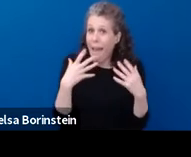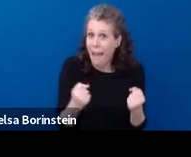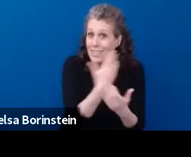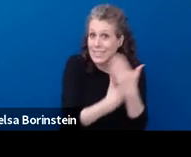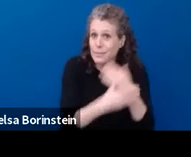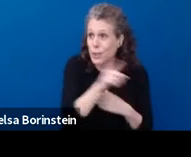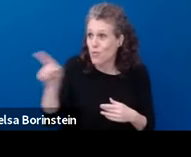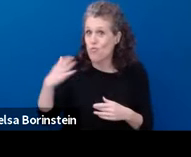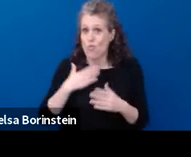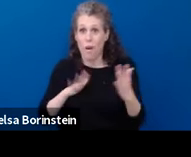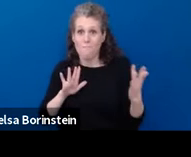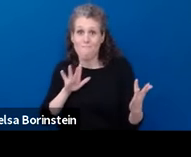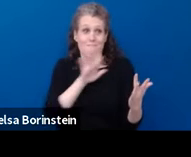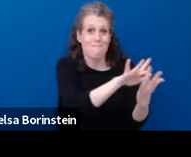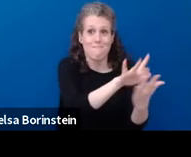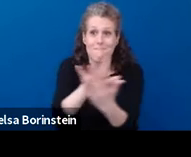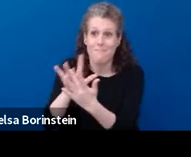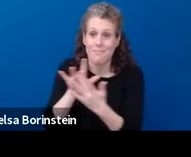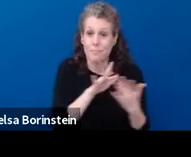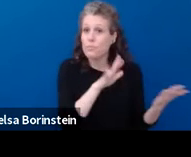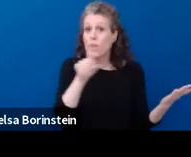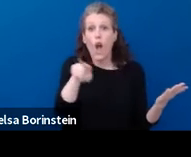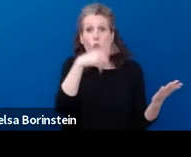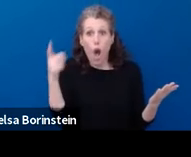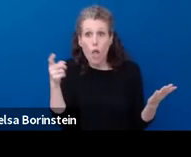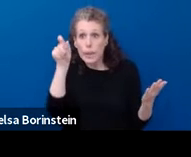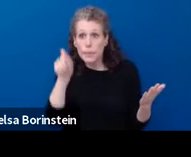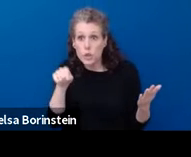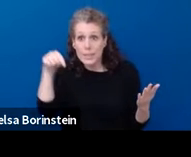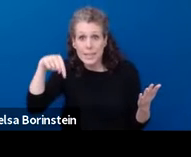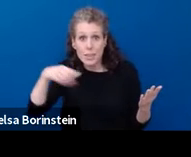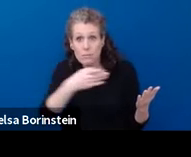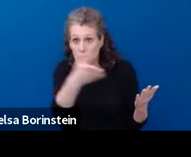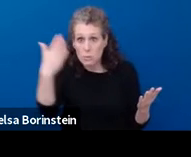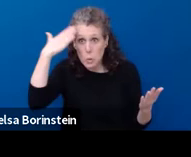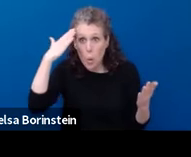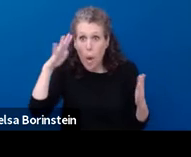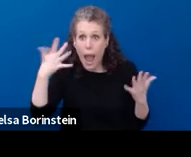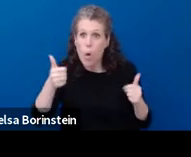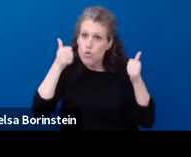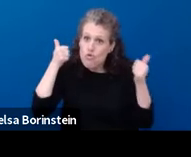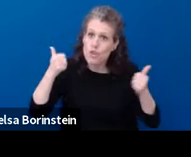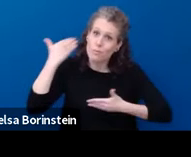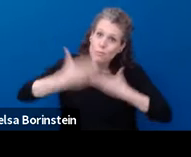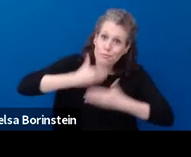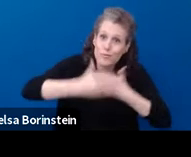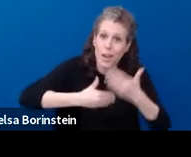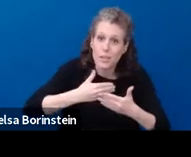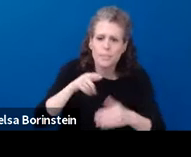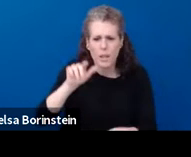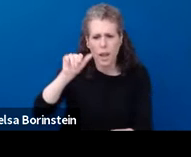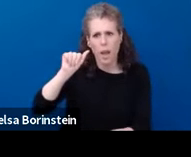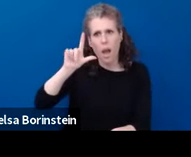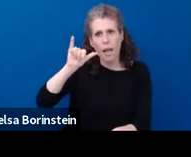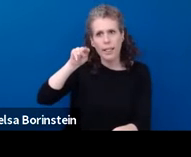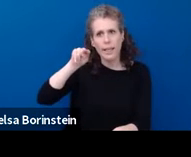test anything? Is there anyone in our audience who has experience here? I see Alina is raising her hand.